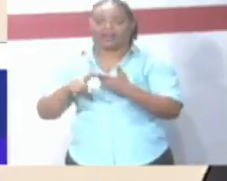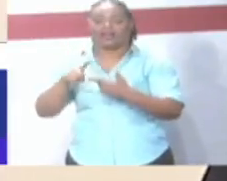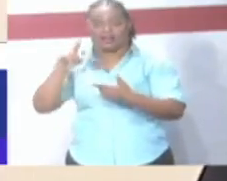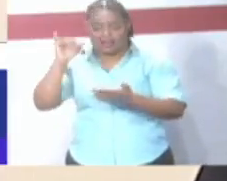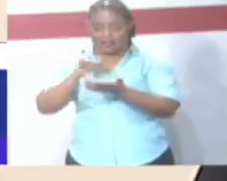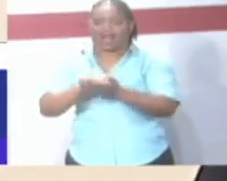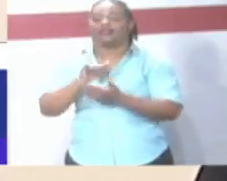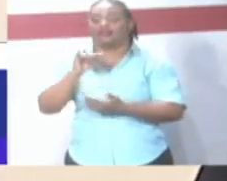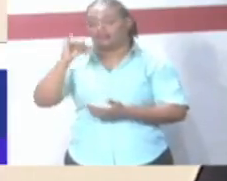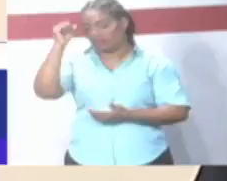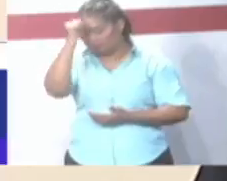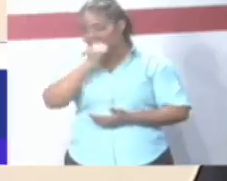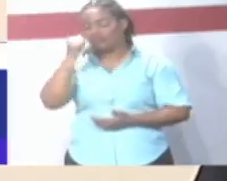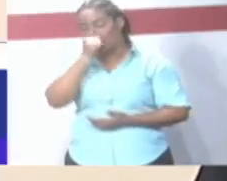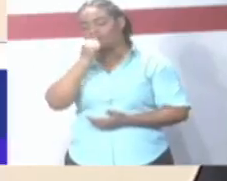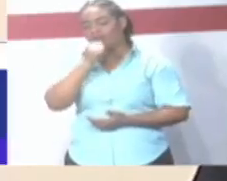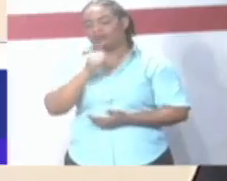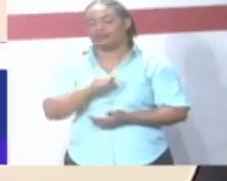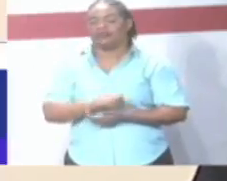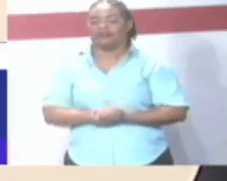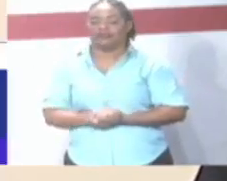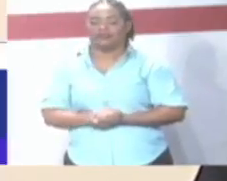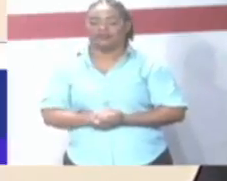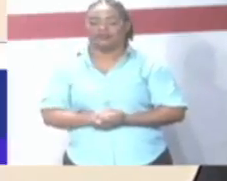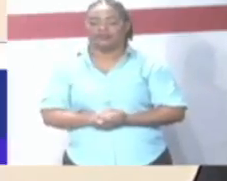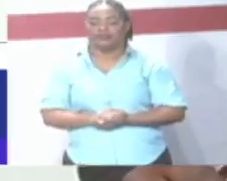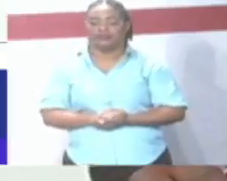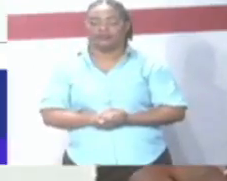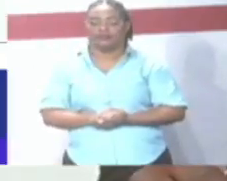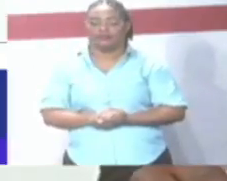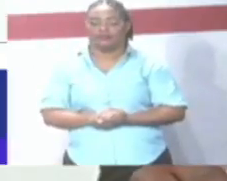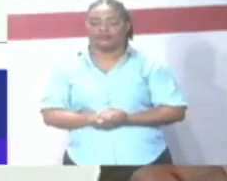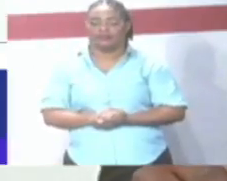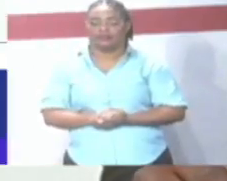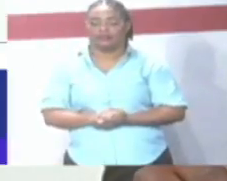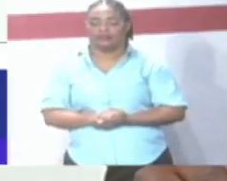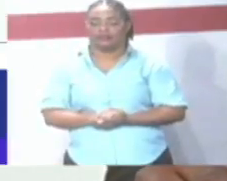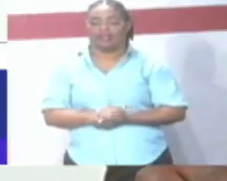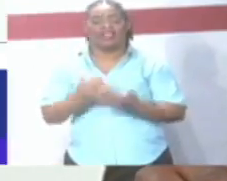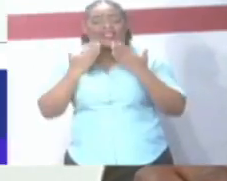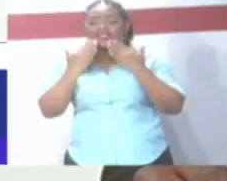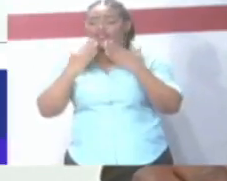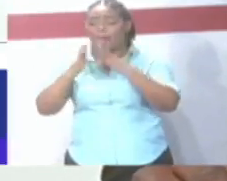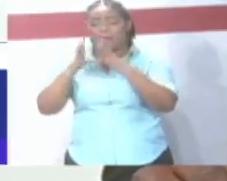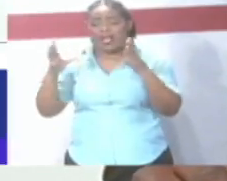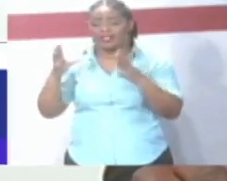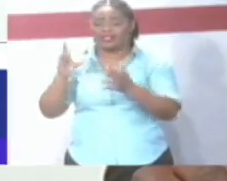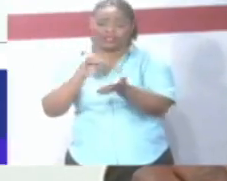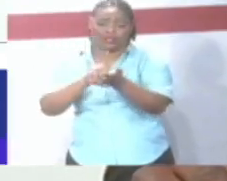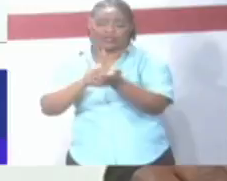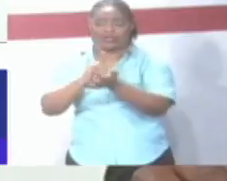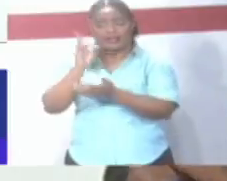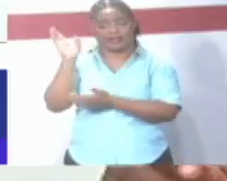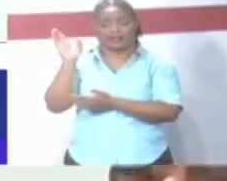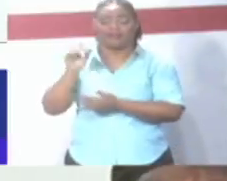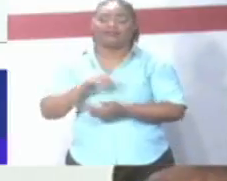to deliver. So back to you, Al. Yes, thank you very much, Dr. Parkinson. TV6, we are ready for your